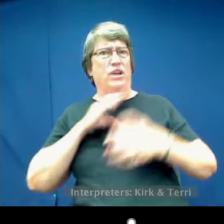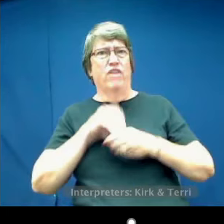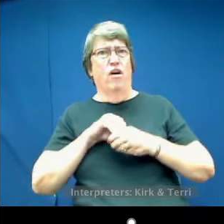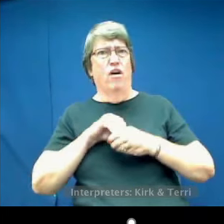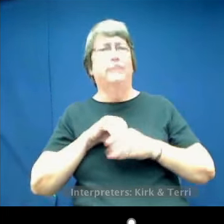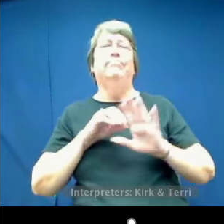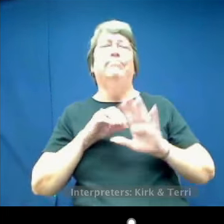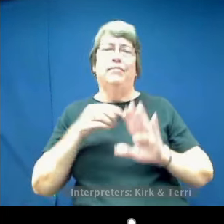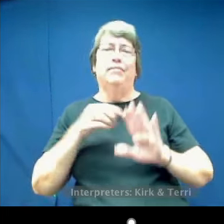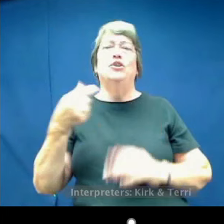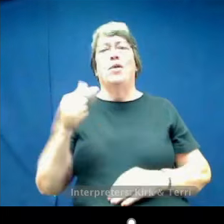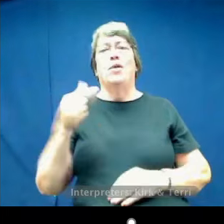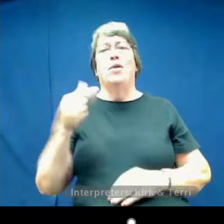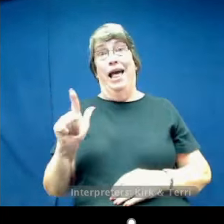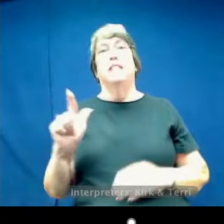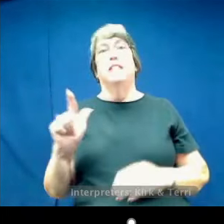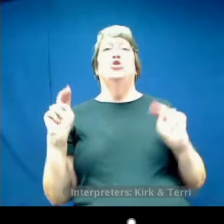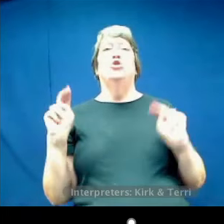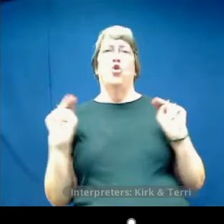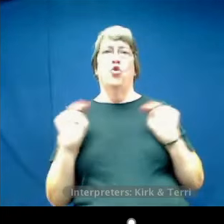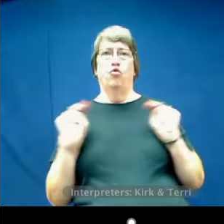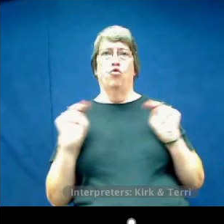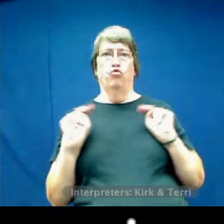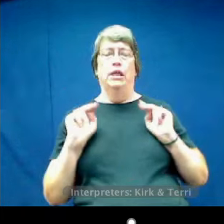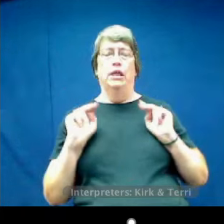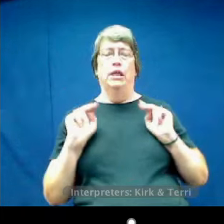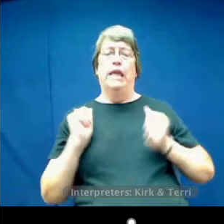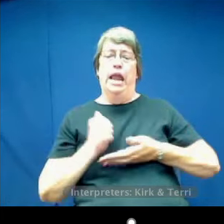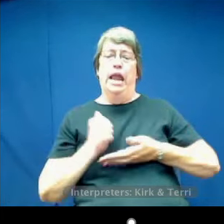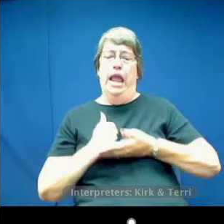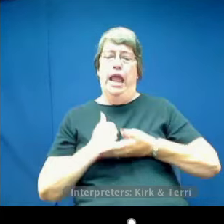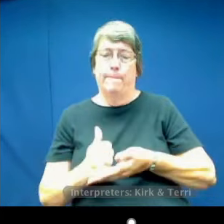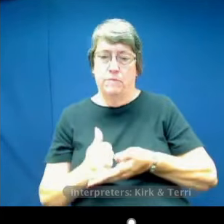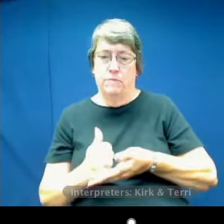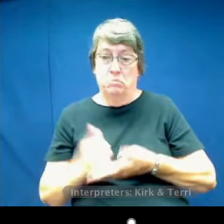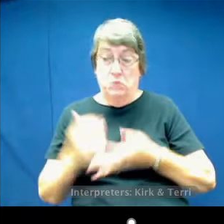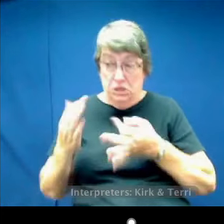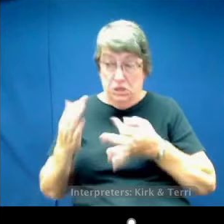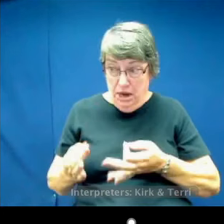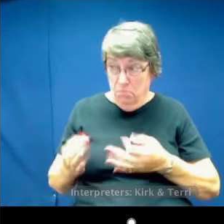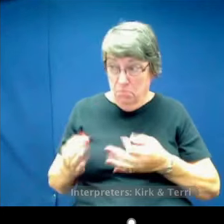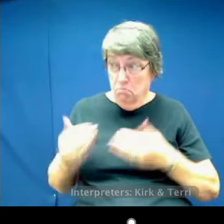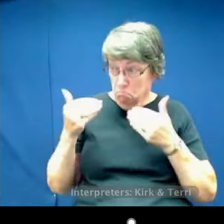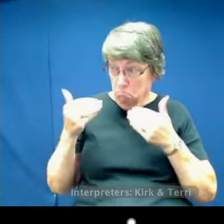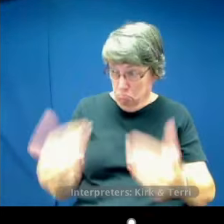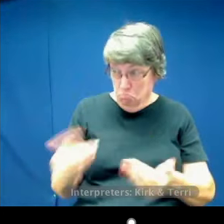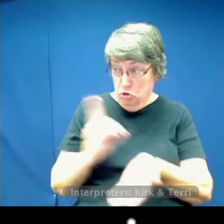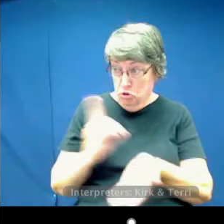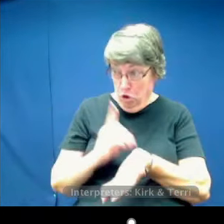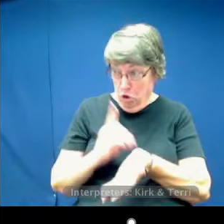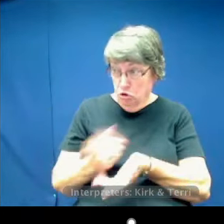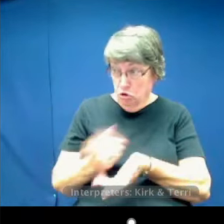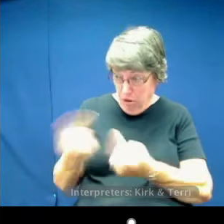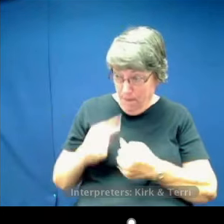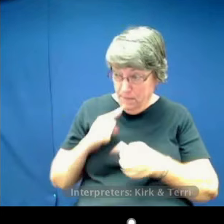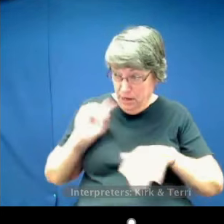and determine whether it's in the best interest of the child to waive this privilege or not, to say, let their doctor or let their therapist